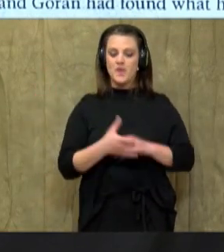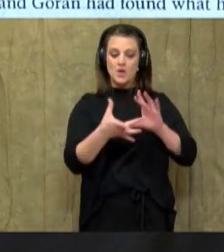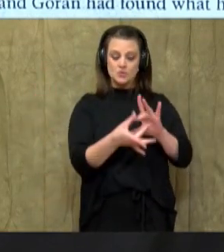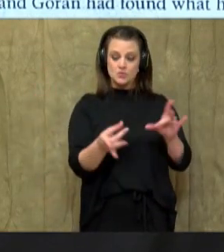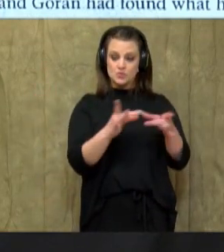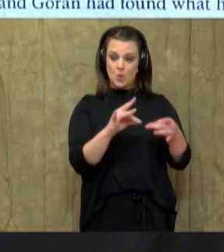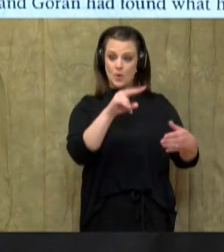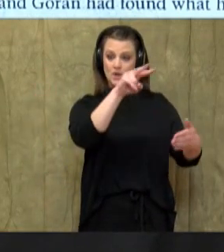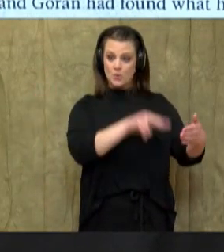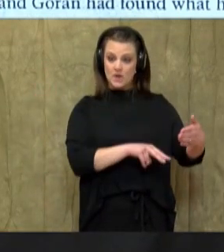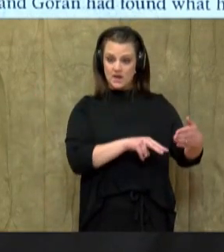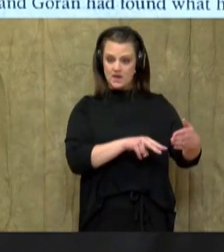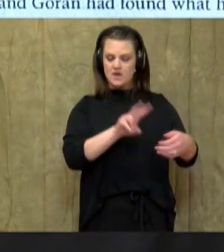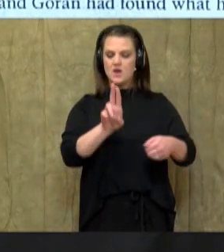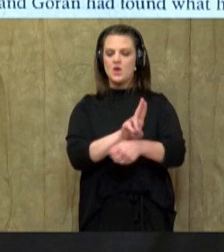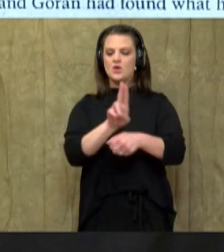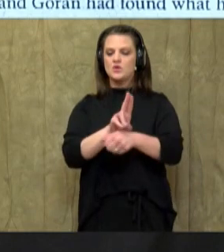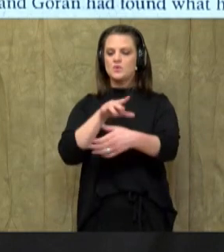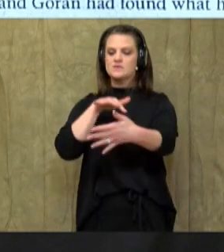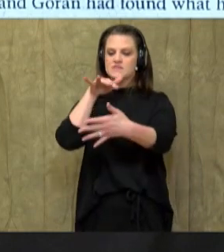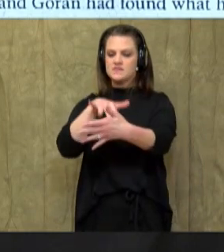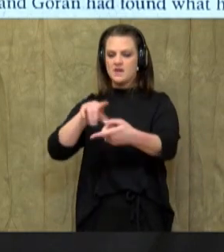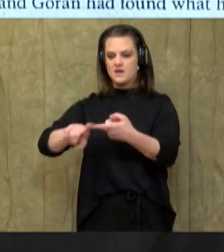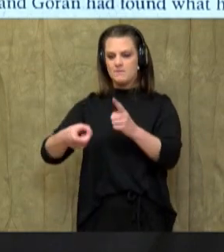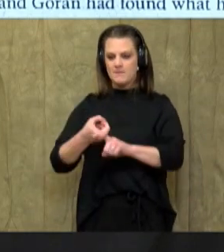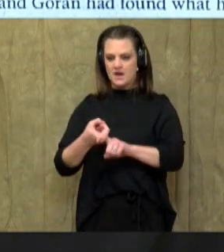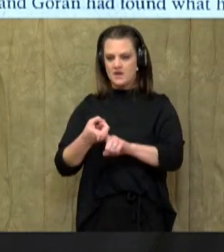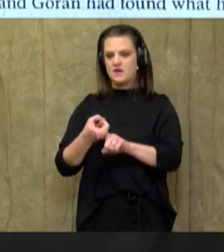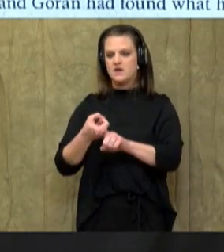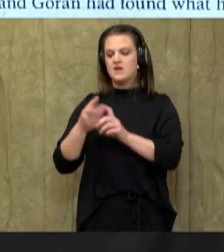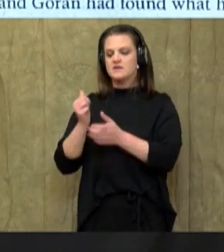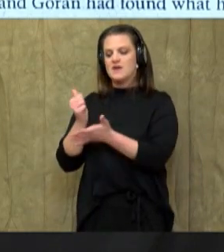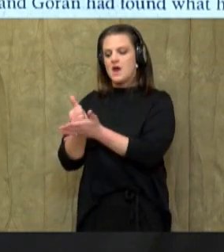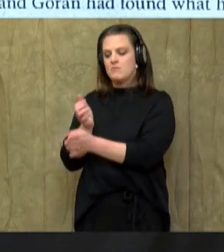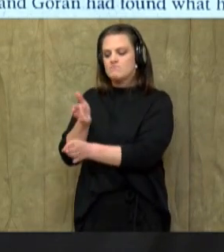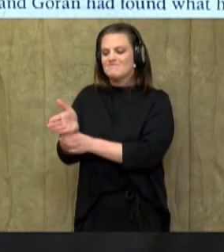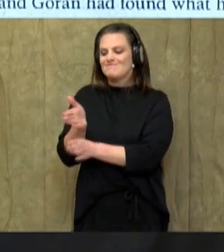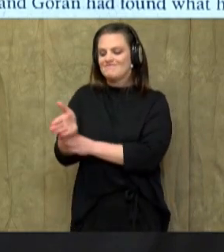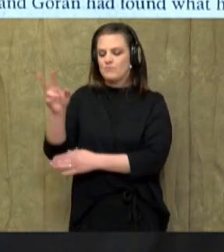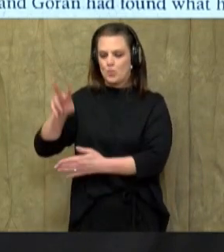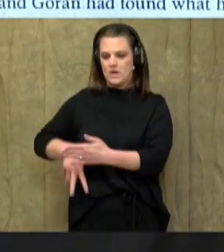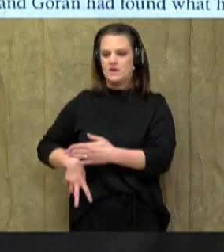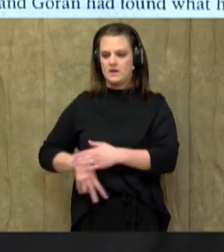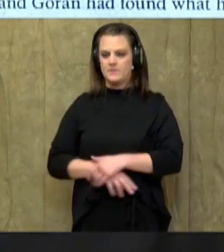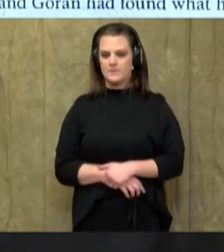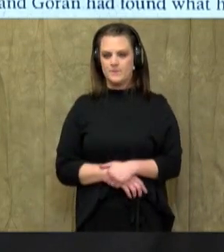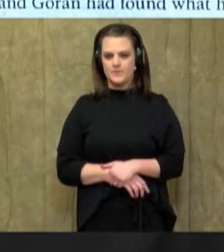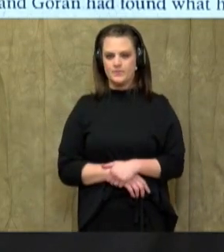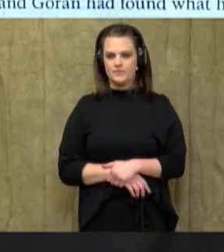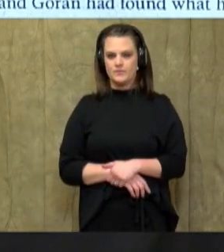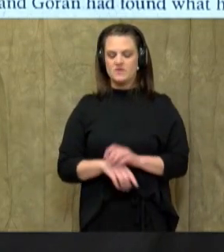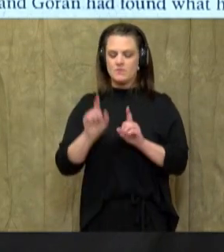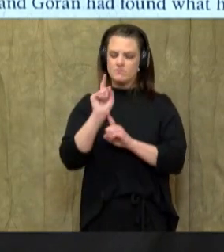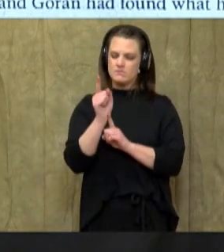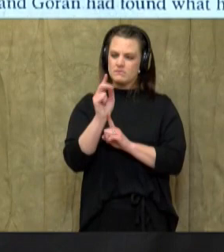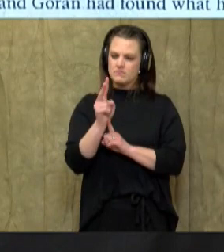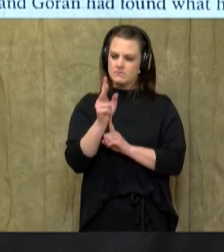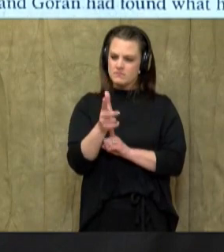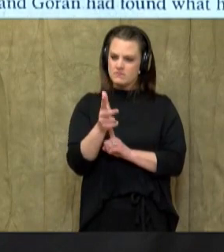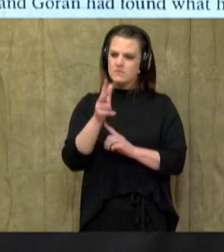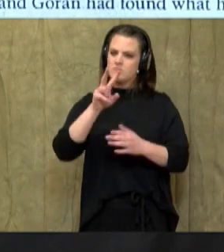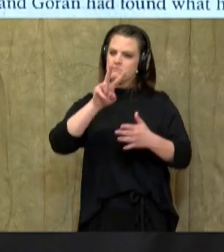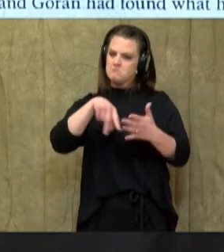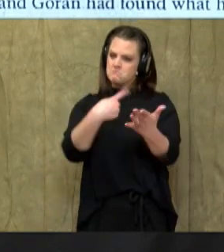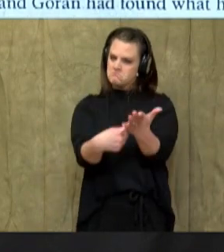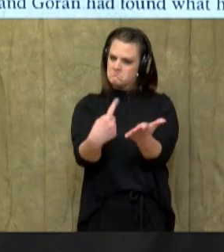study buddy, and the close reading to guide your reading. I want to talk to you for a few moments because the very